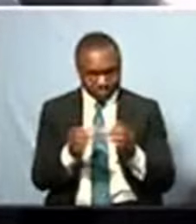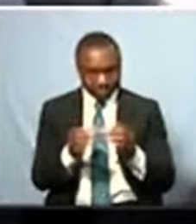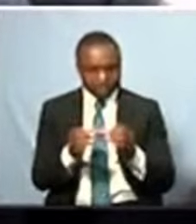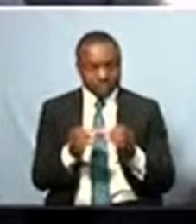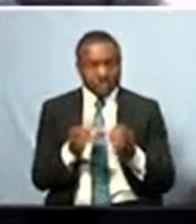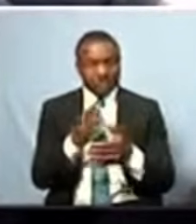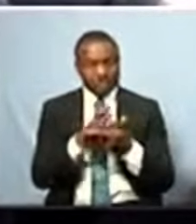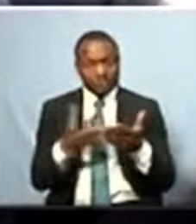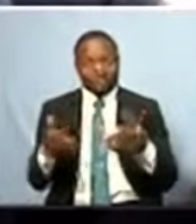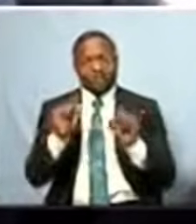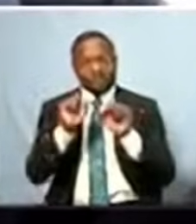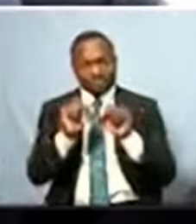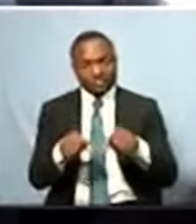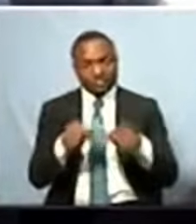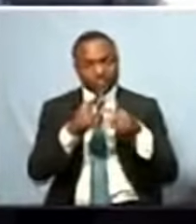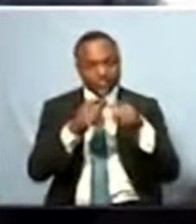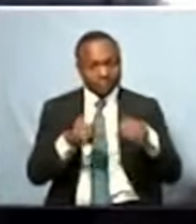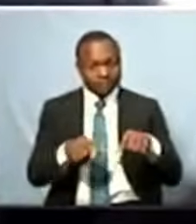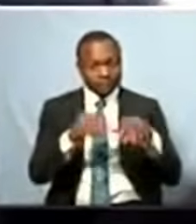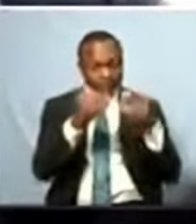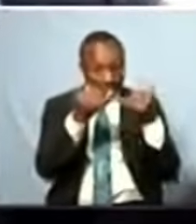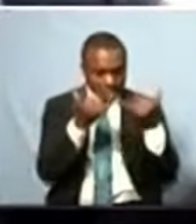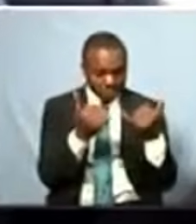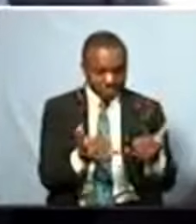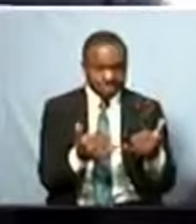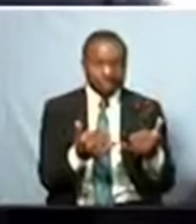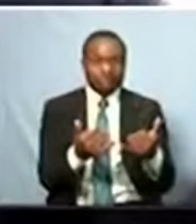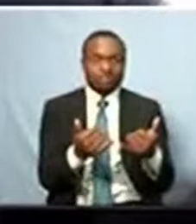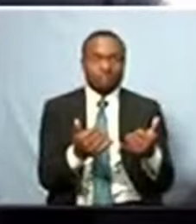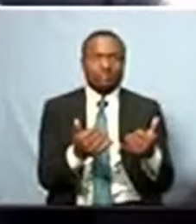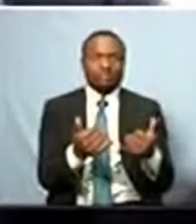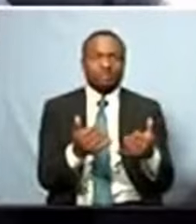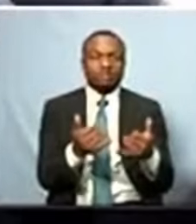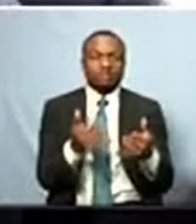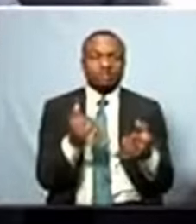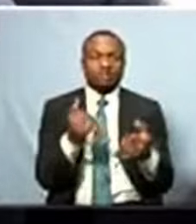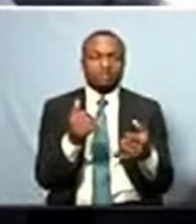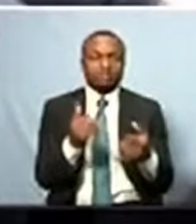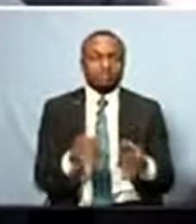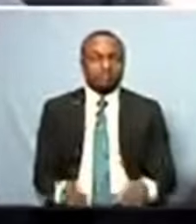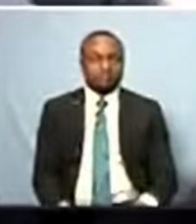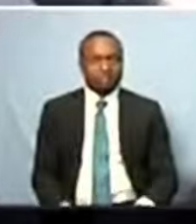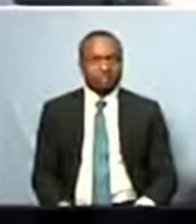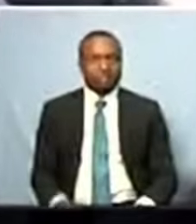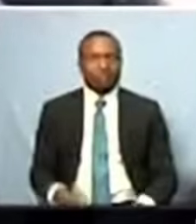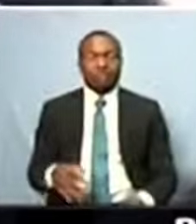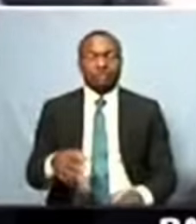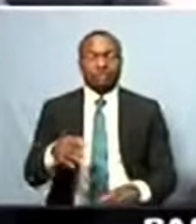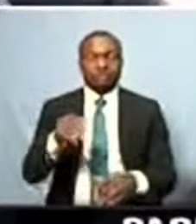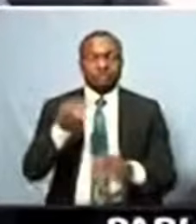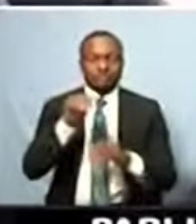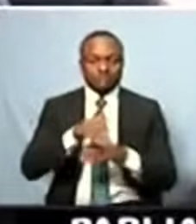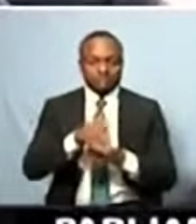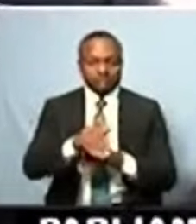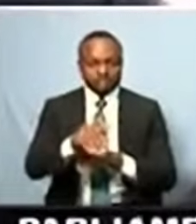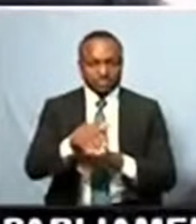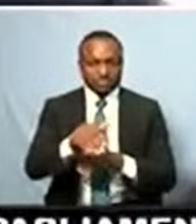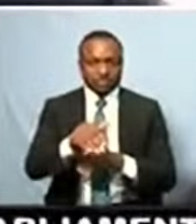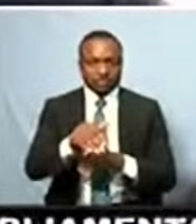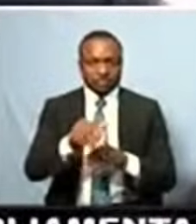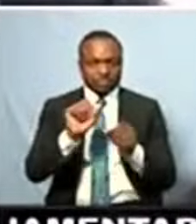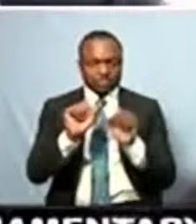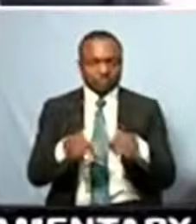is something that can be done between now and the 13th of and nomination that can be